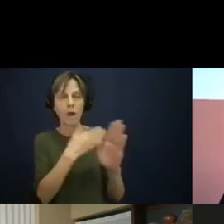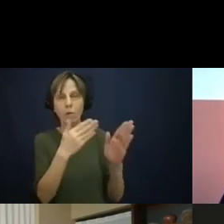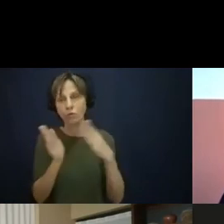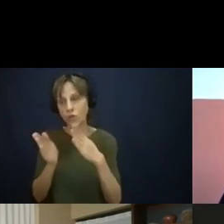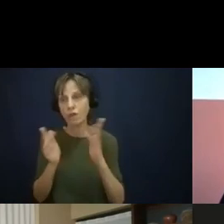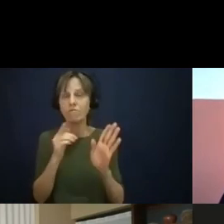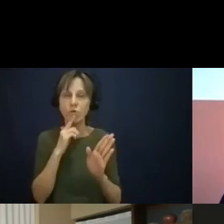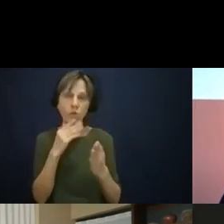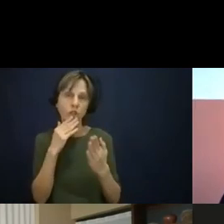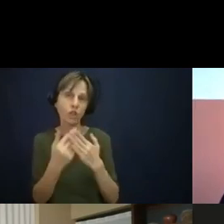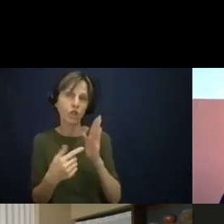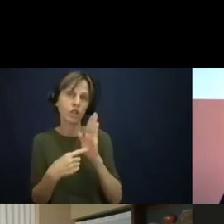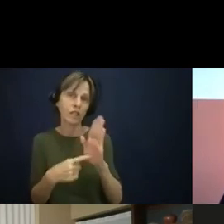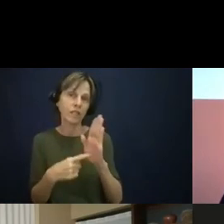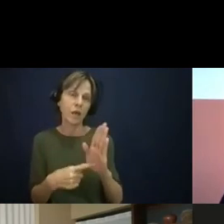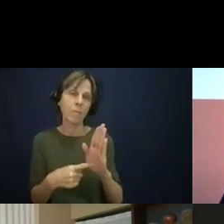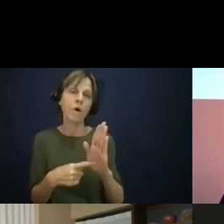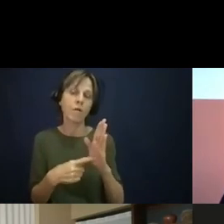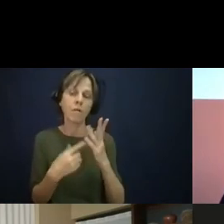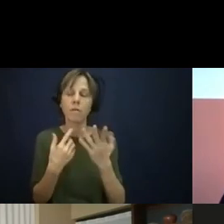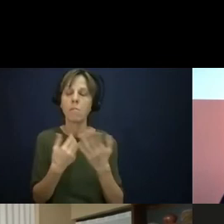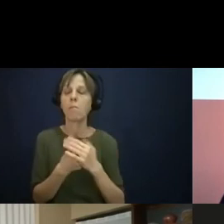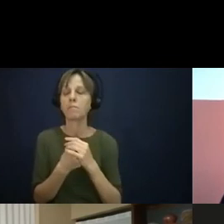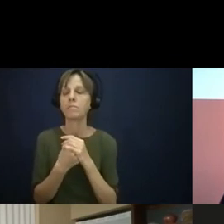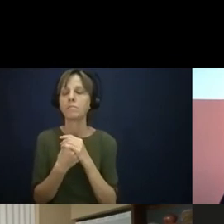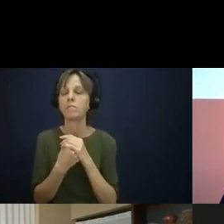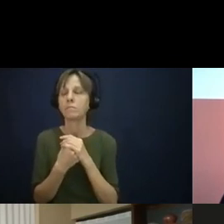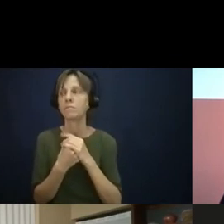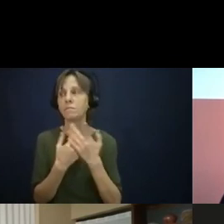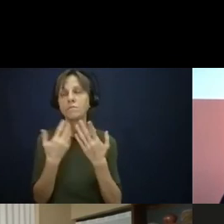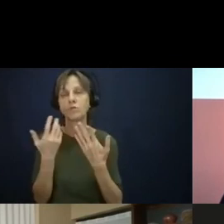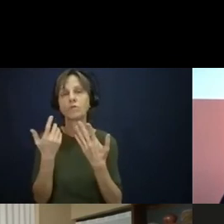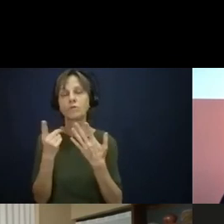been a good example, in that charge to lead